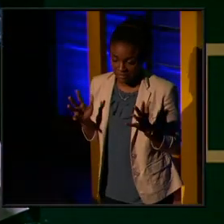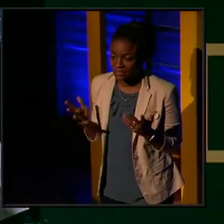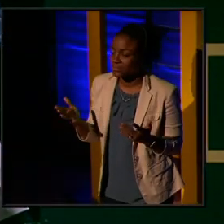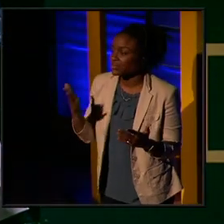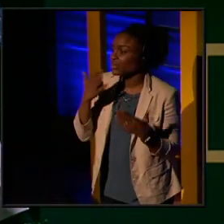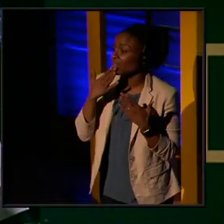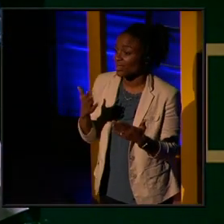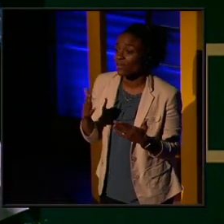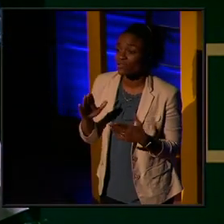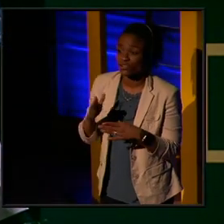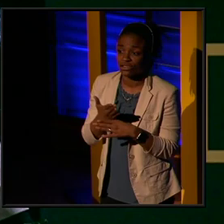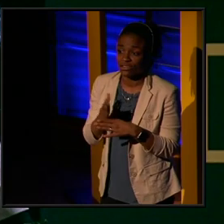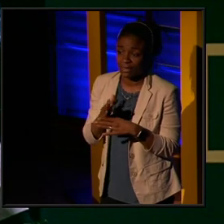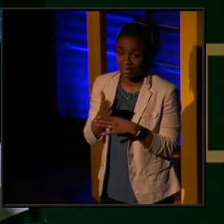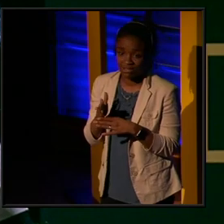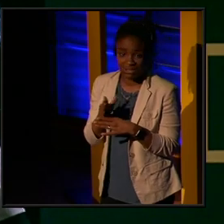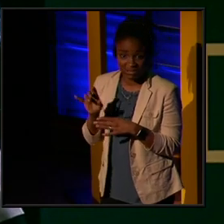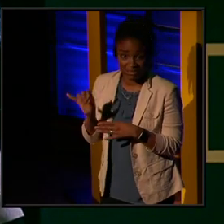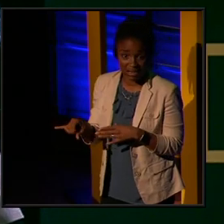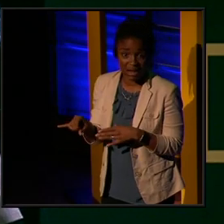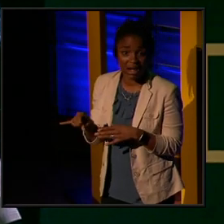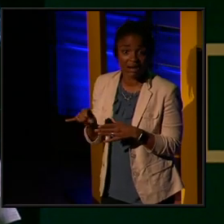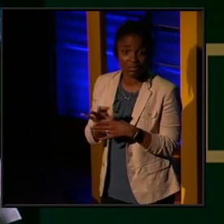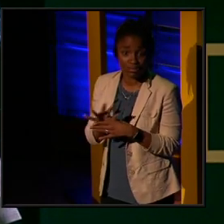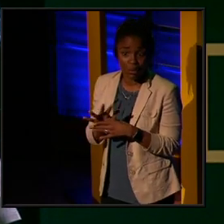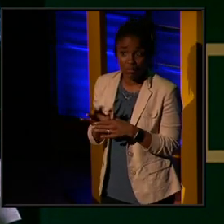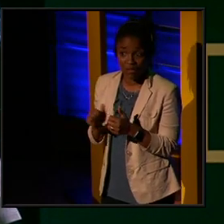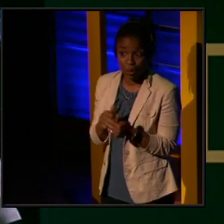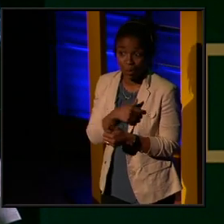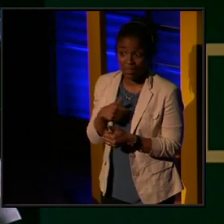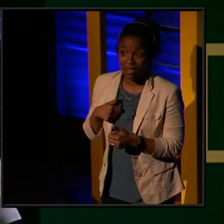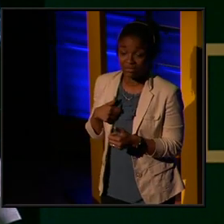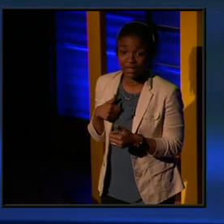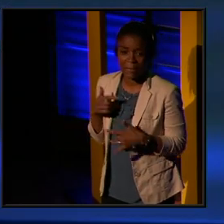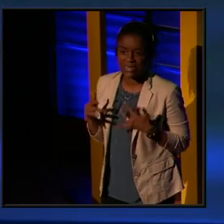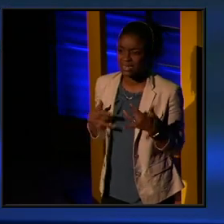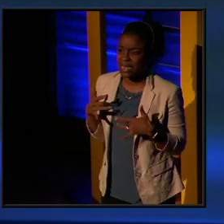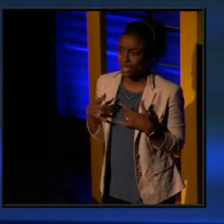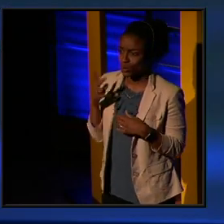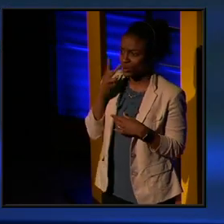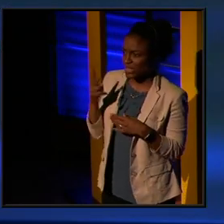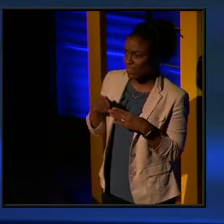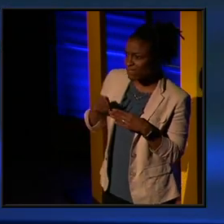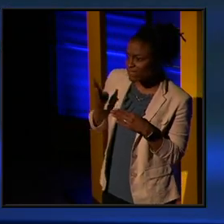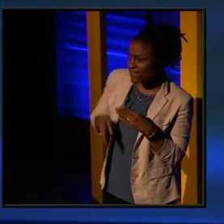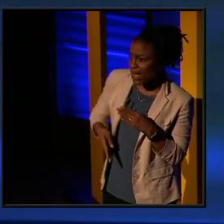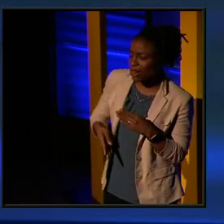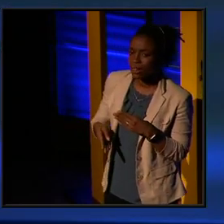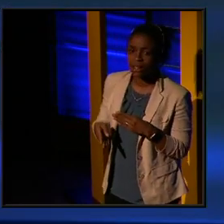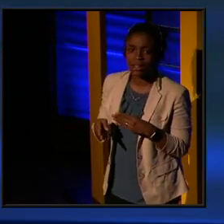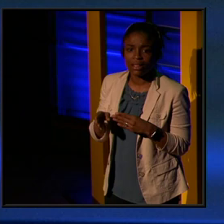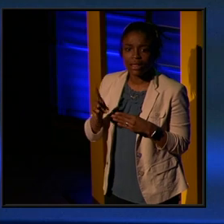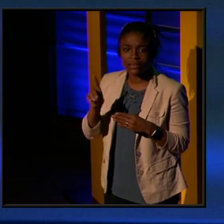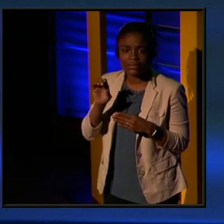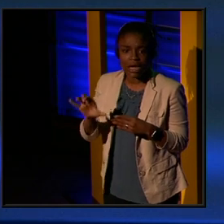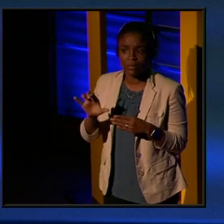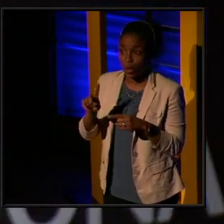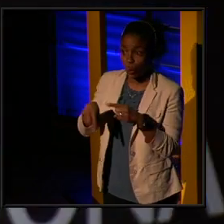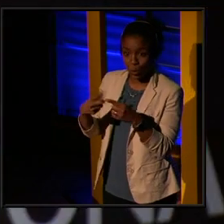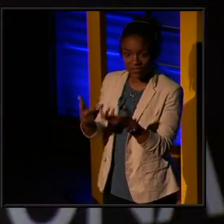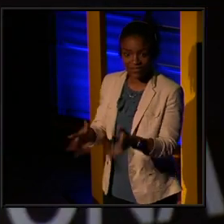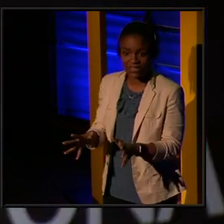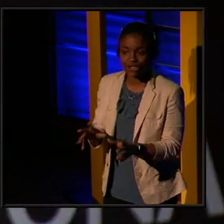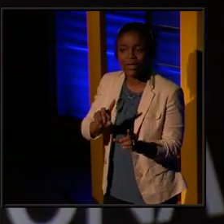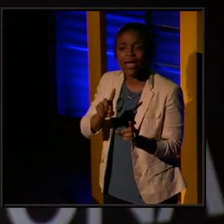Thank you for sharing that with us. And I'm so excited to see the final documentary once it's done. Yes, coming soon. Now, tell